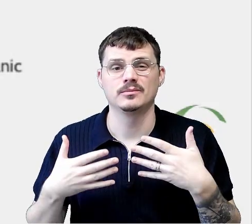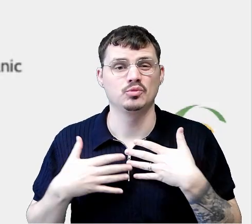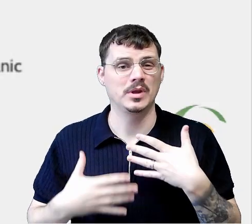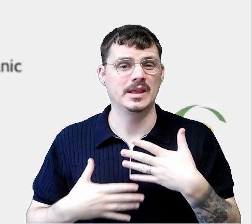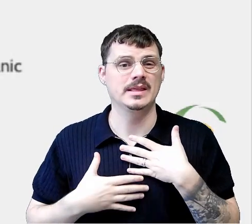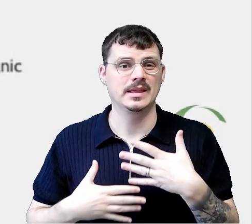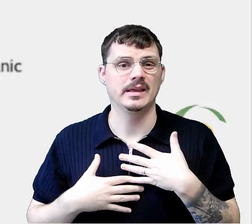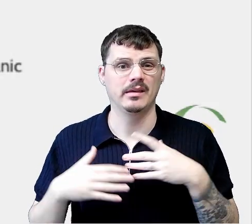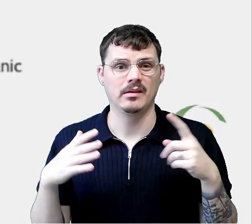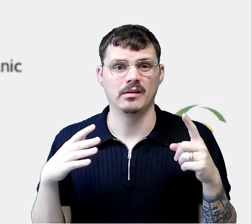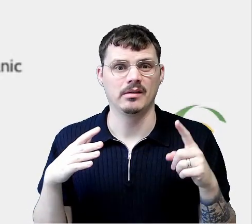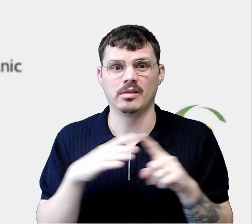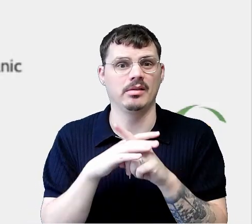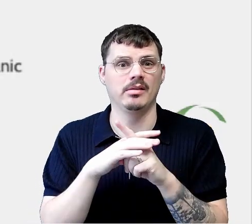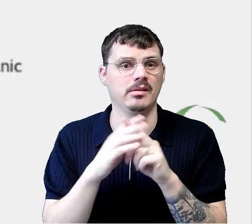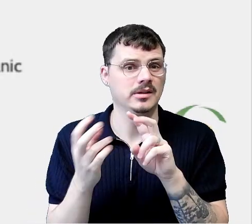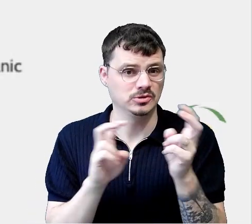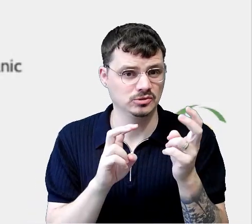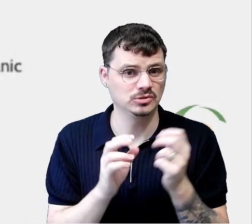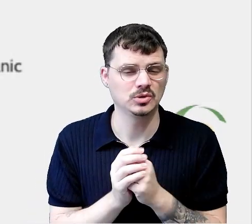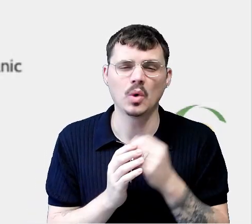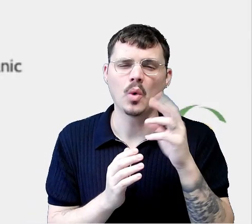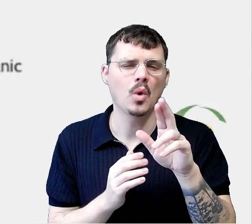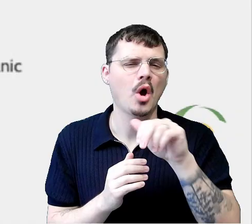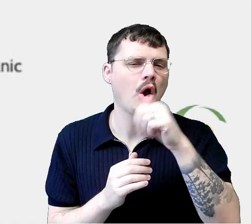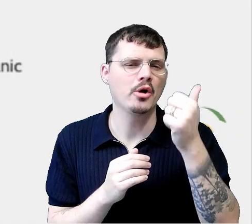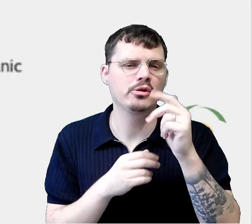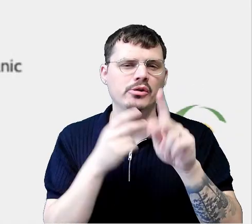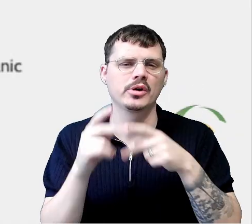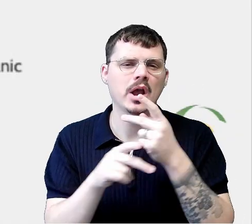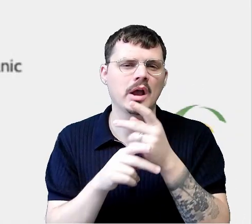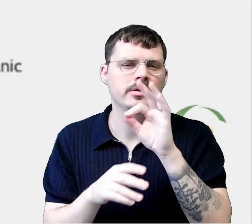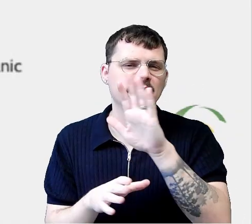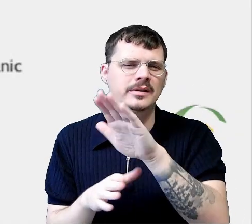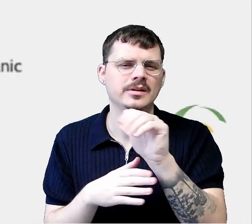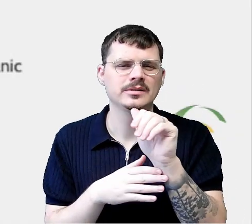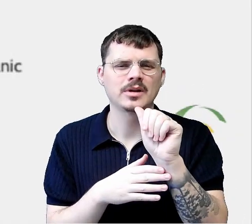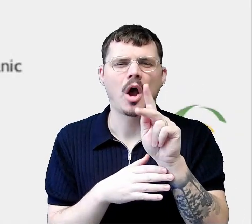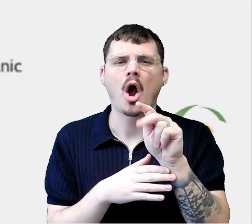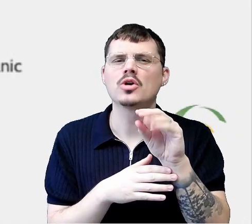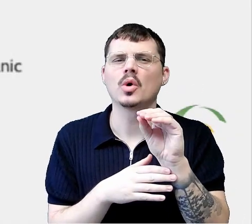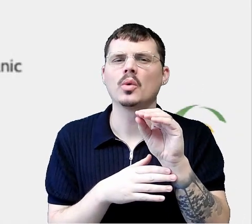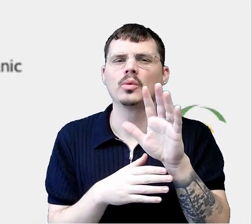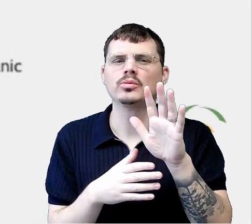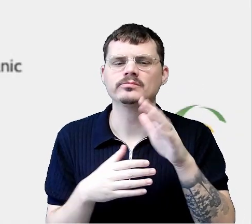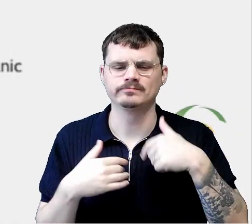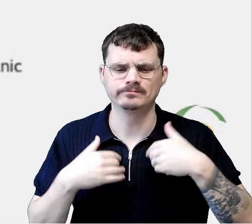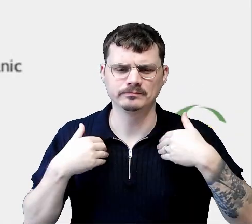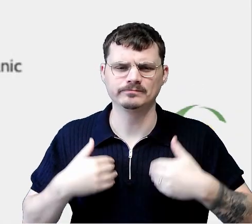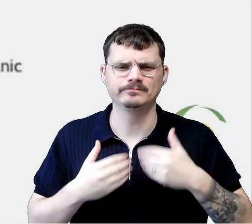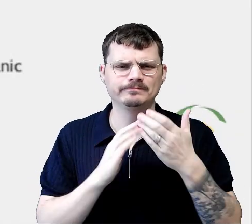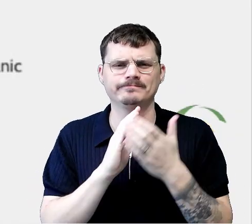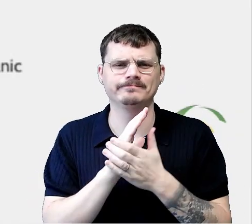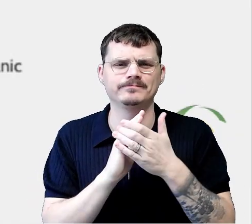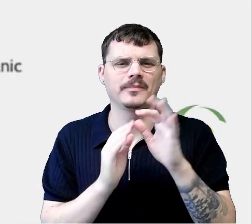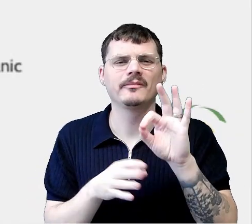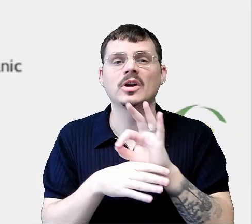breathing issues, and other kinds of autonomic function.